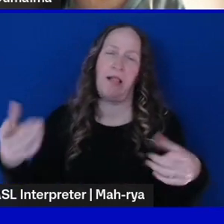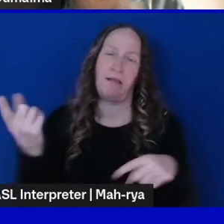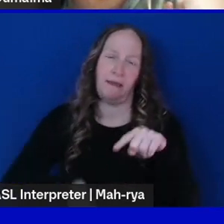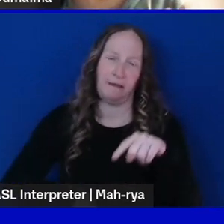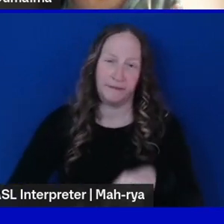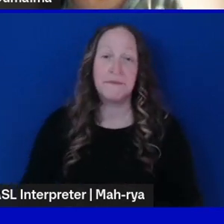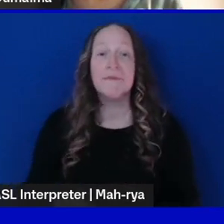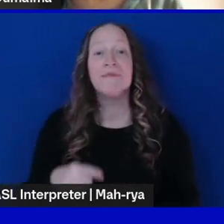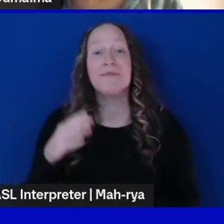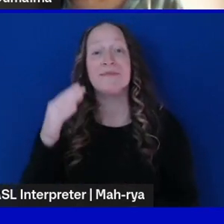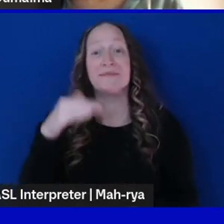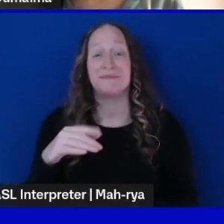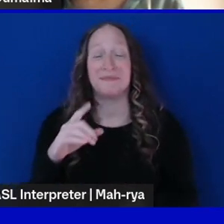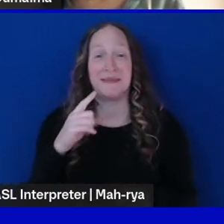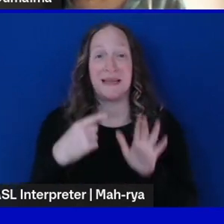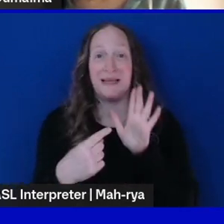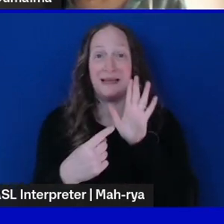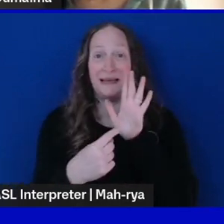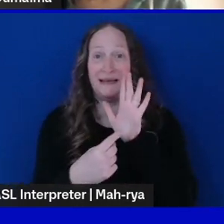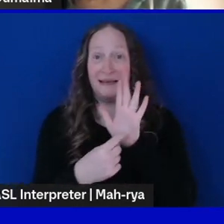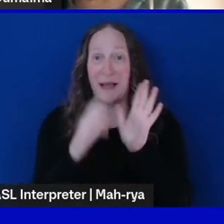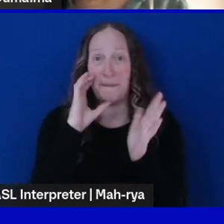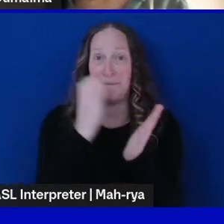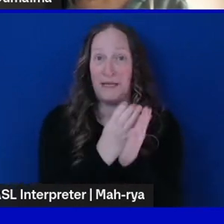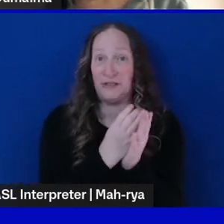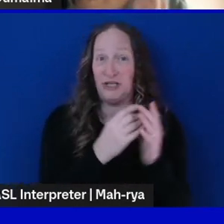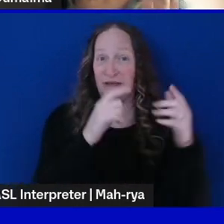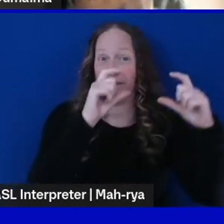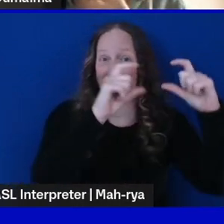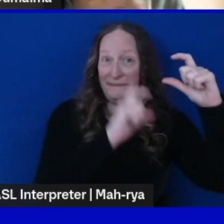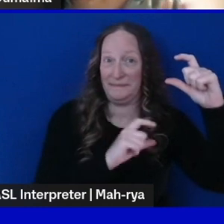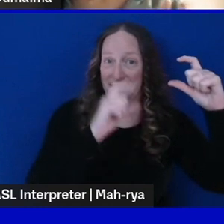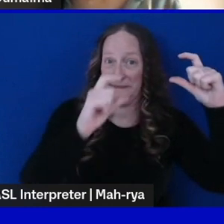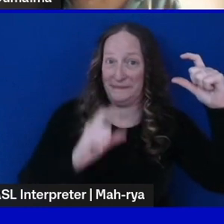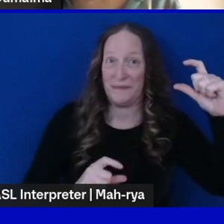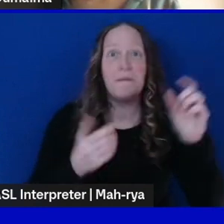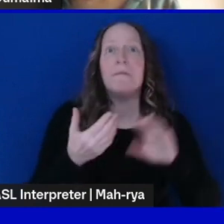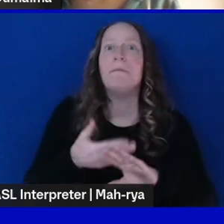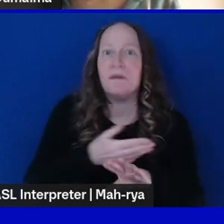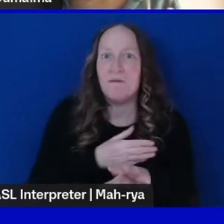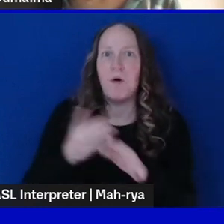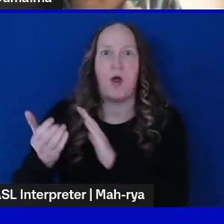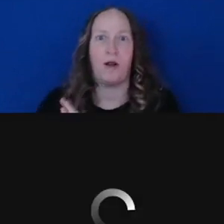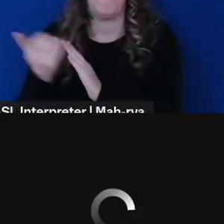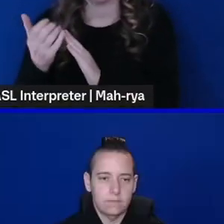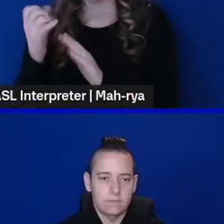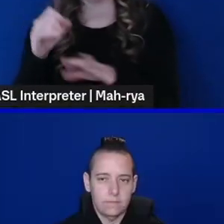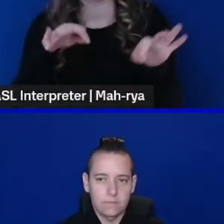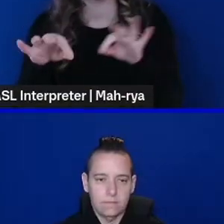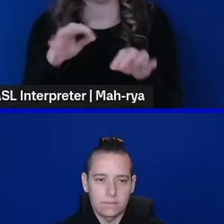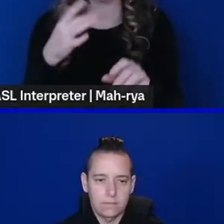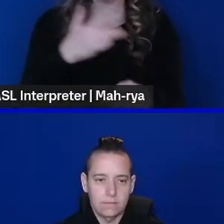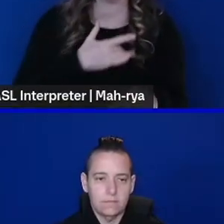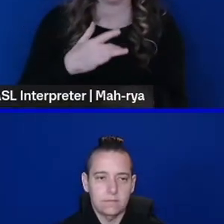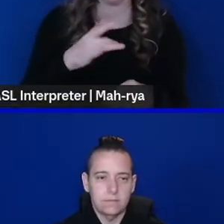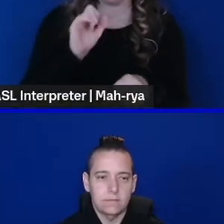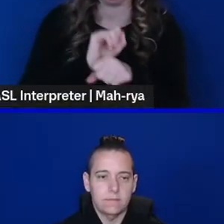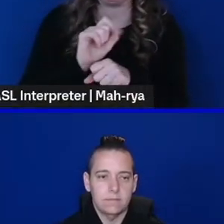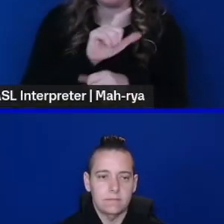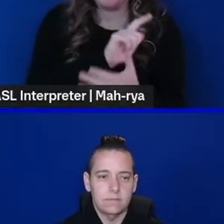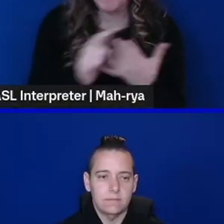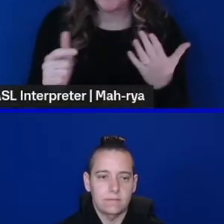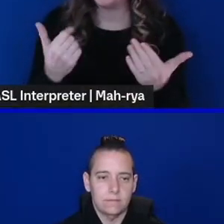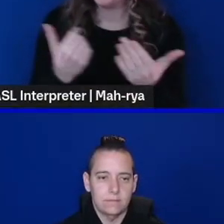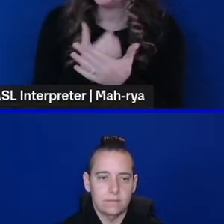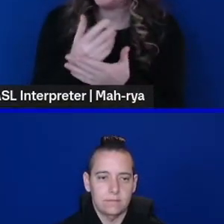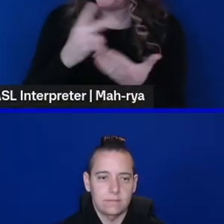Now this diagram shows our workflow before automation. Let me walk you through a typical scenario here. So when a new project requests a